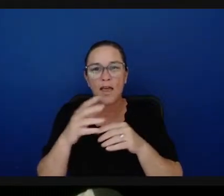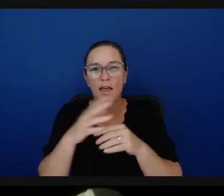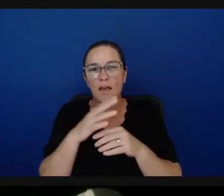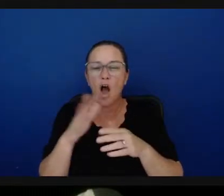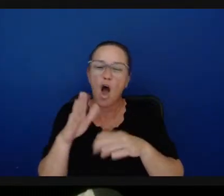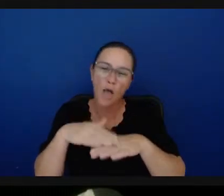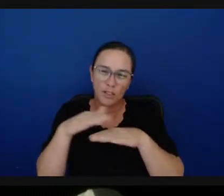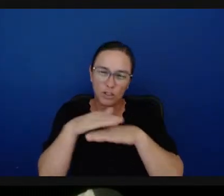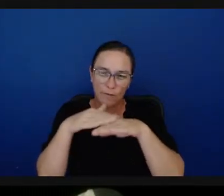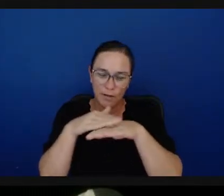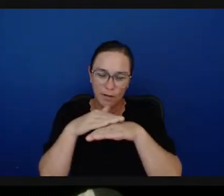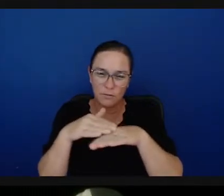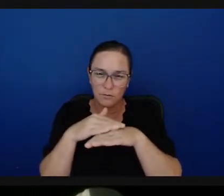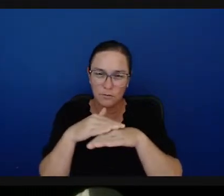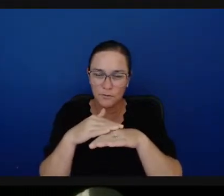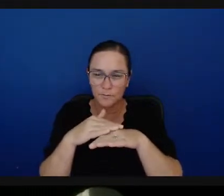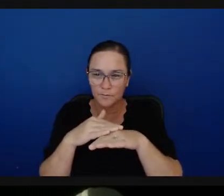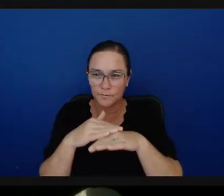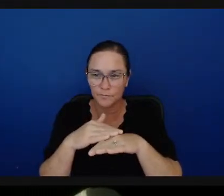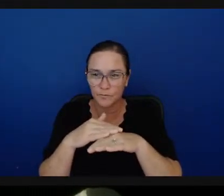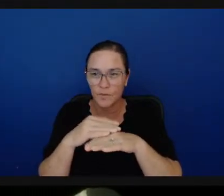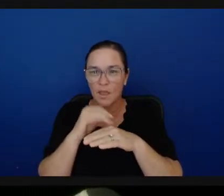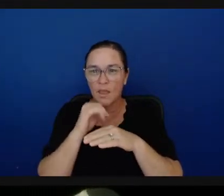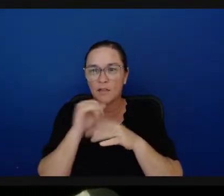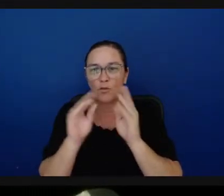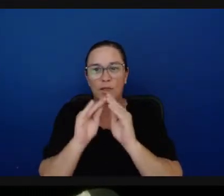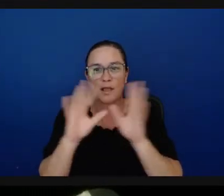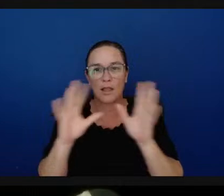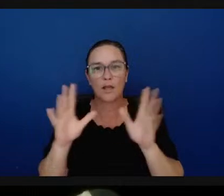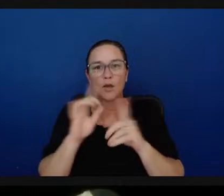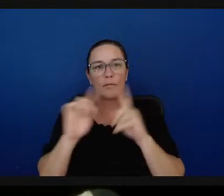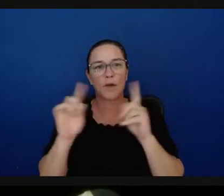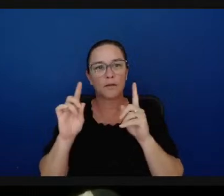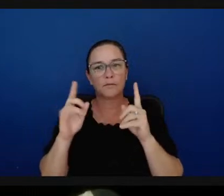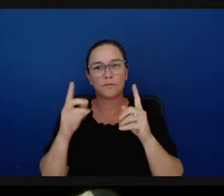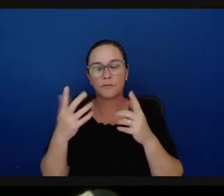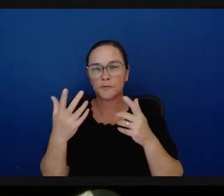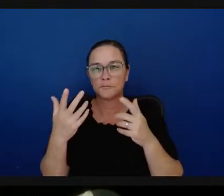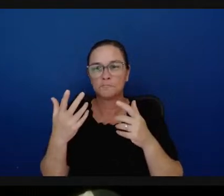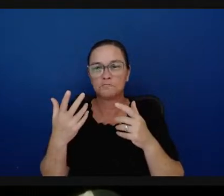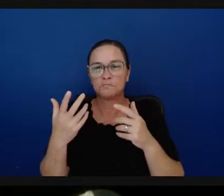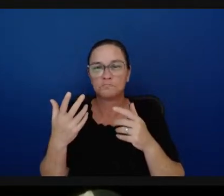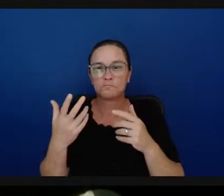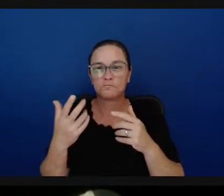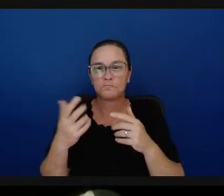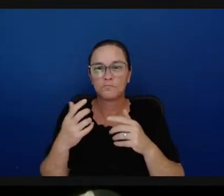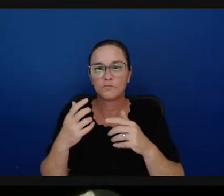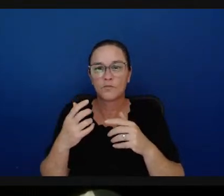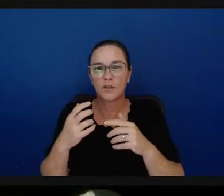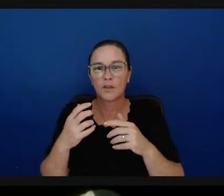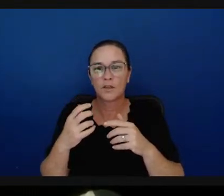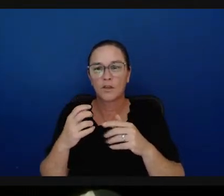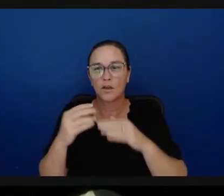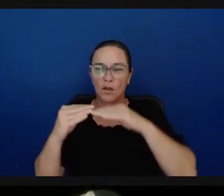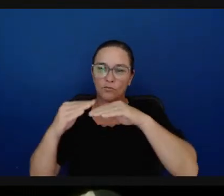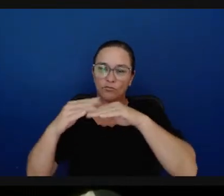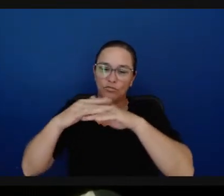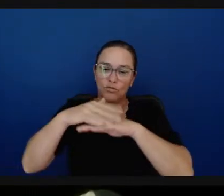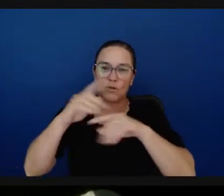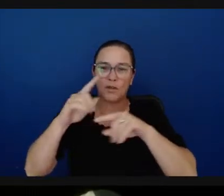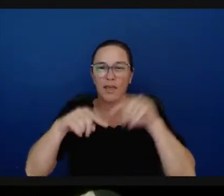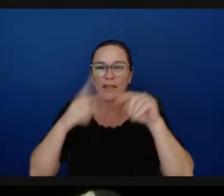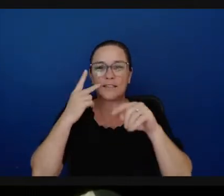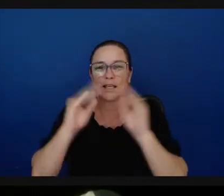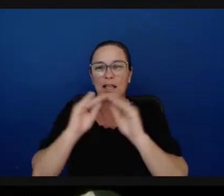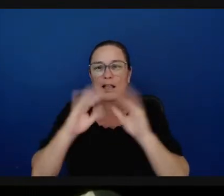right? It's not quite clear. It's connected somehow, obviously, but not over the surface where we can see a clear heat signature